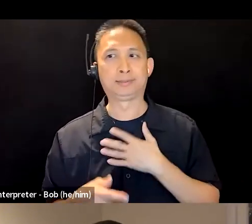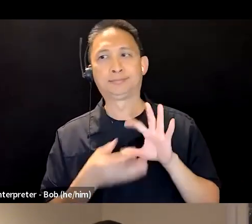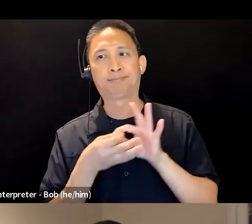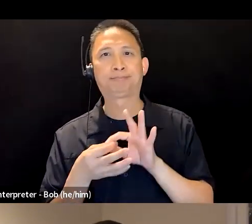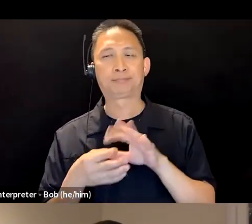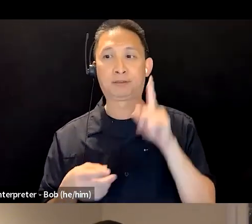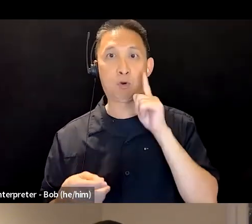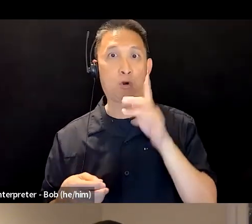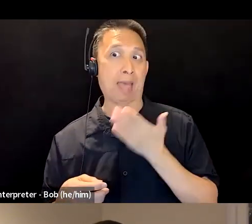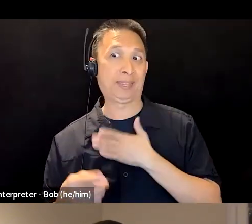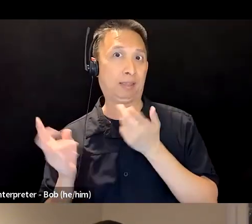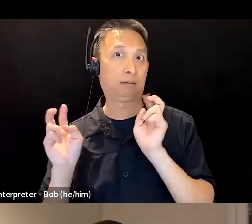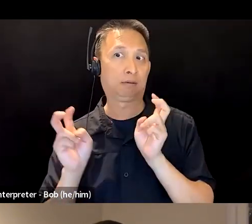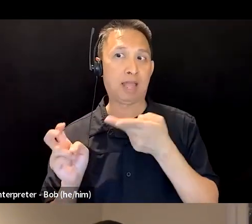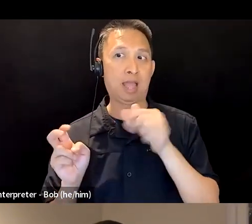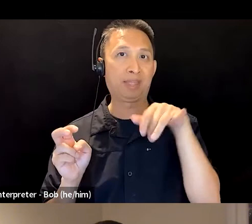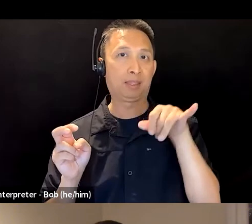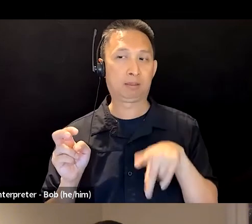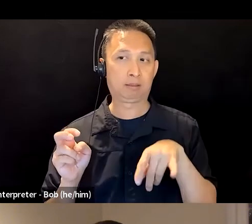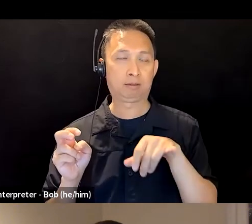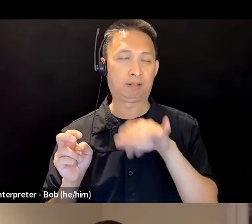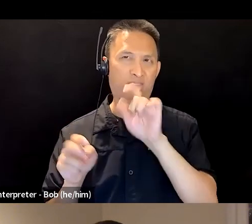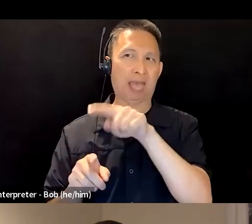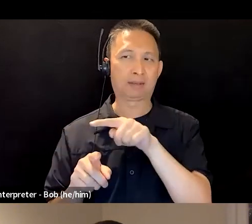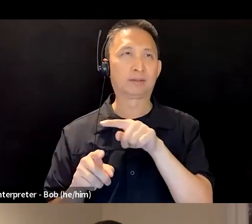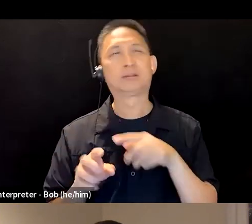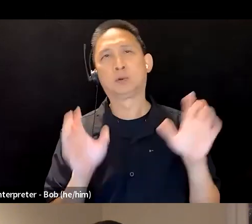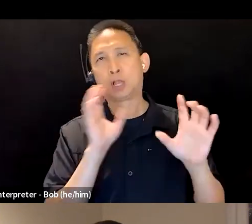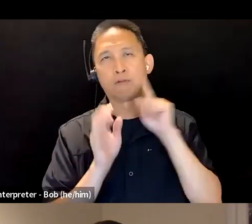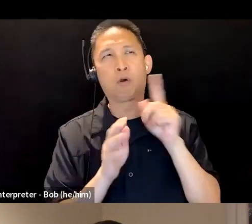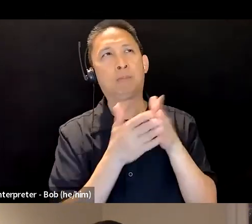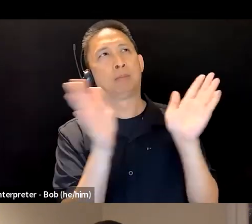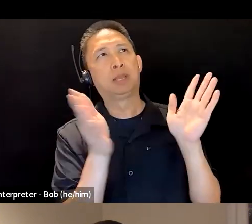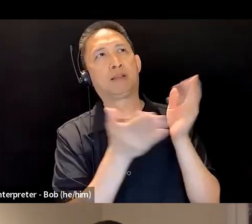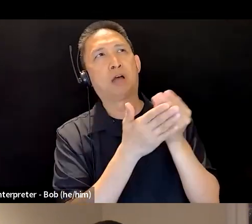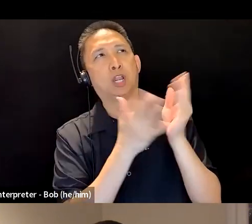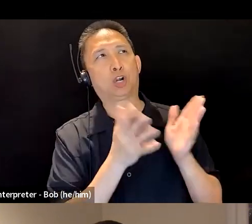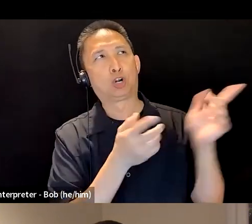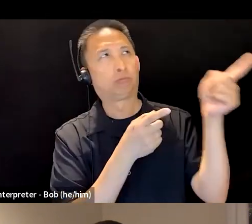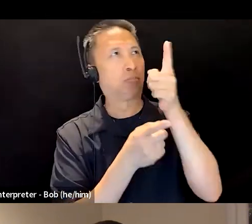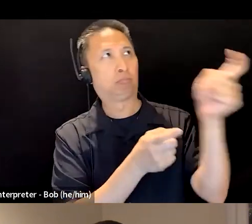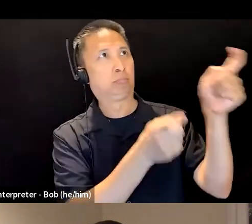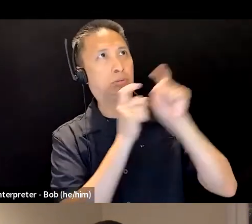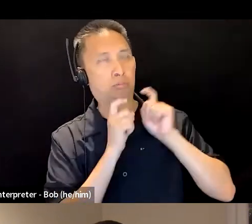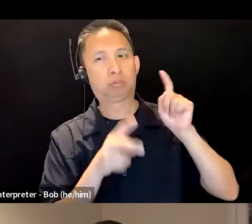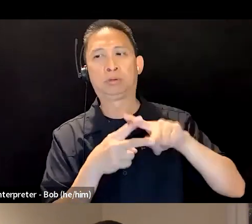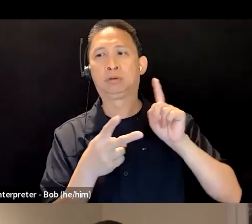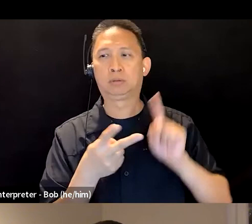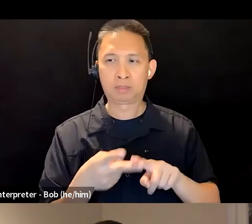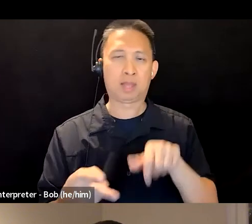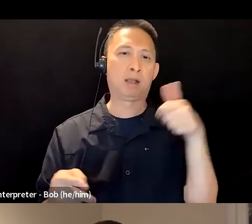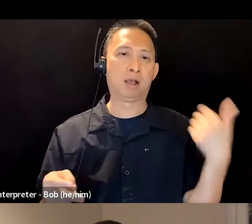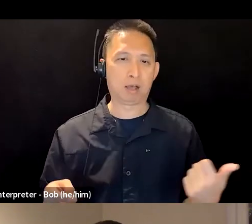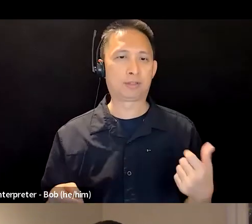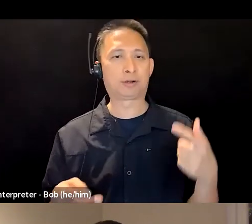on board were Arte, again, a public funder, and then a Danish television came on